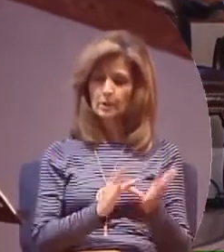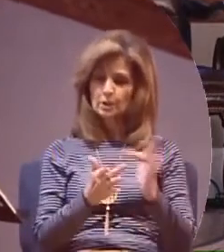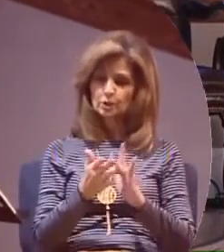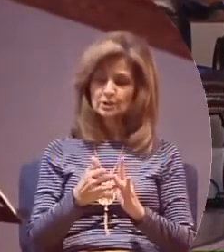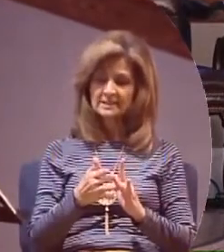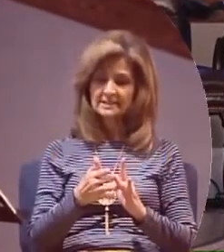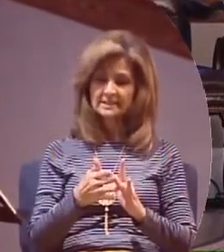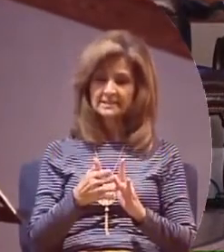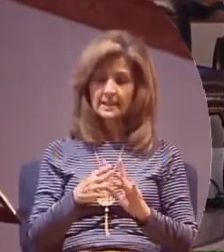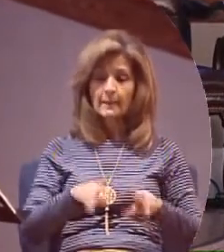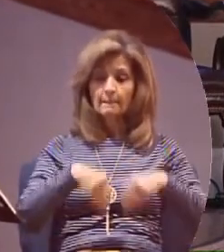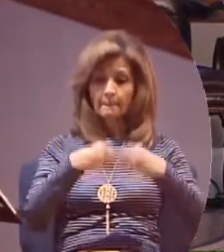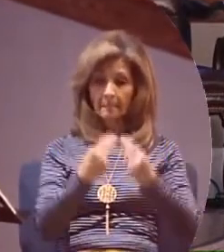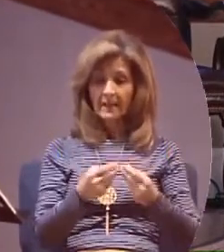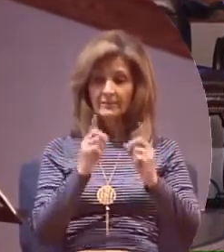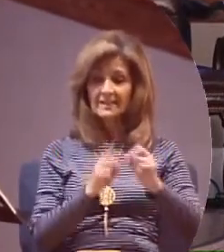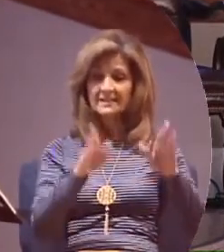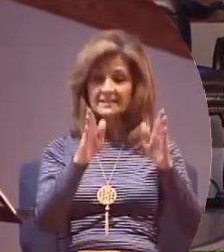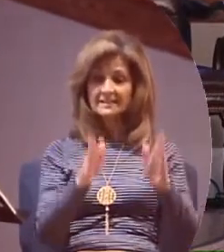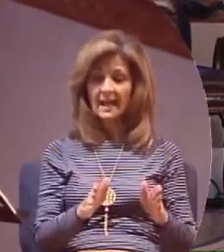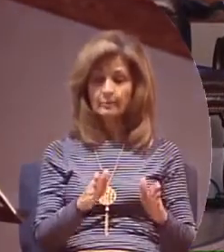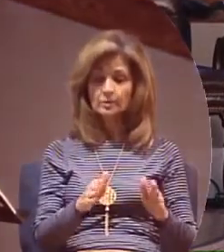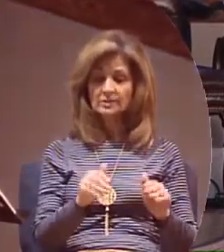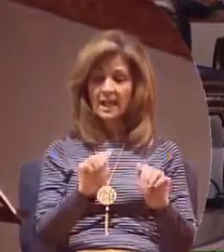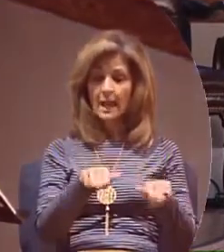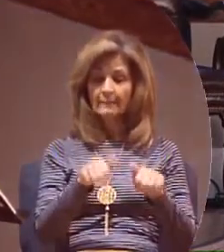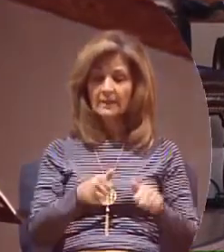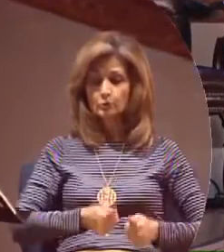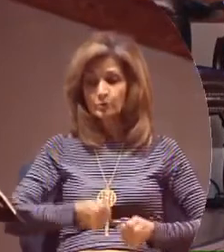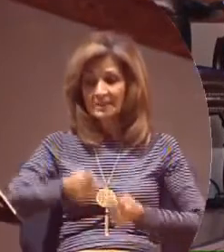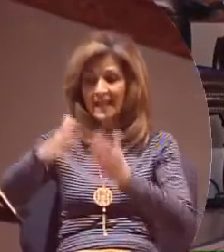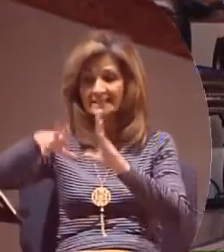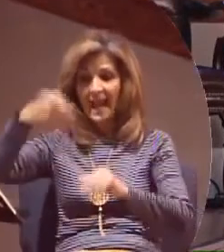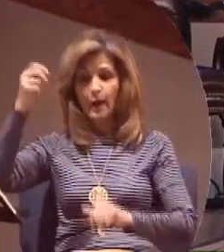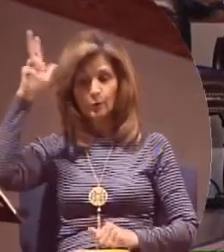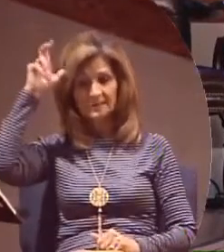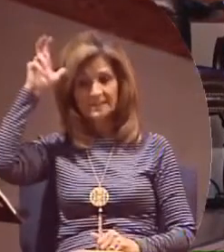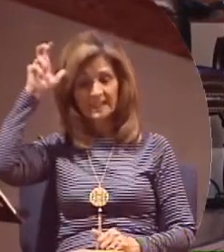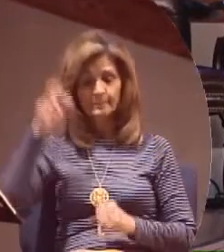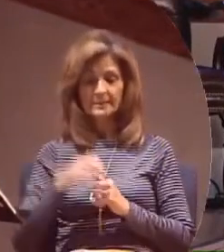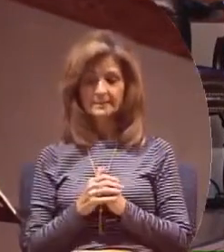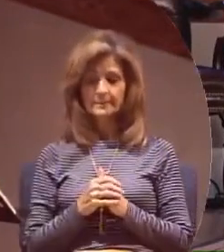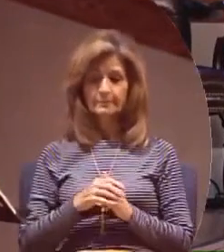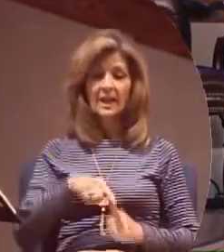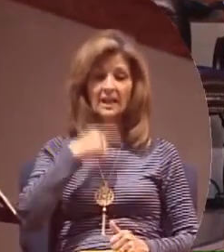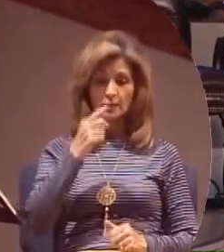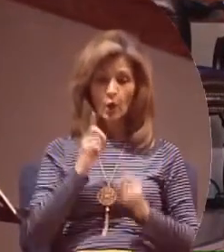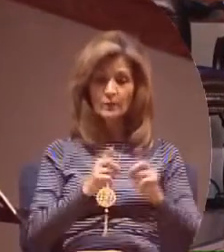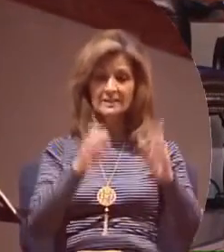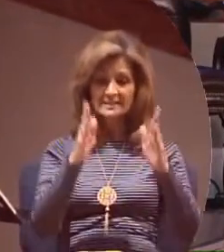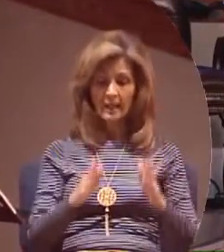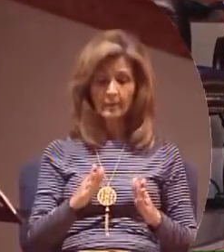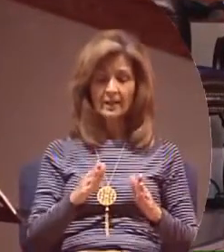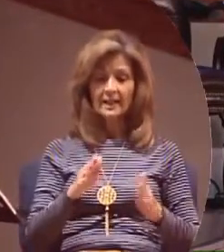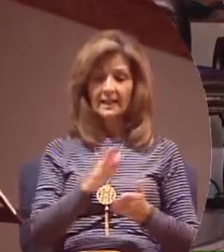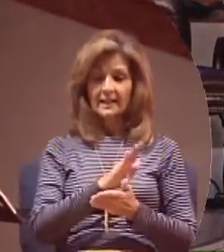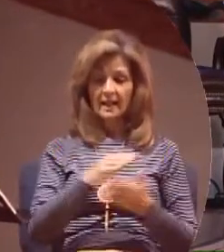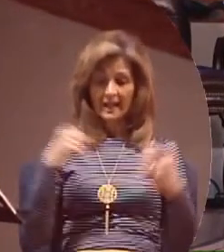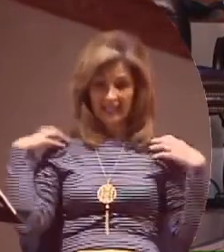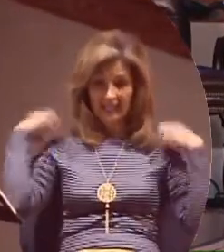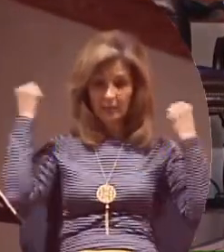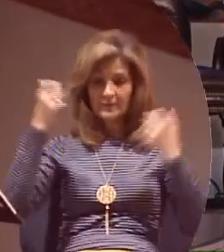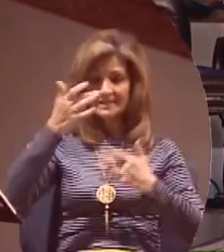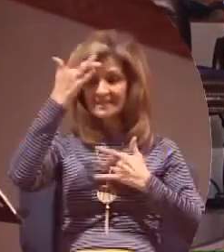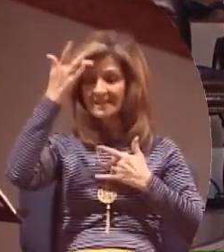those disciples the ability to cast out demons. Matthew chapter 10, verse 8, he says to those disciples, heal the sick, cleanse the lepers, raise the